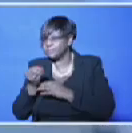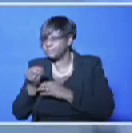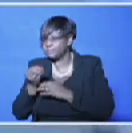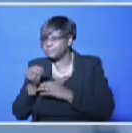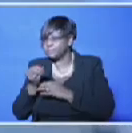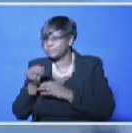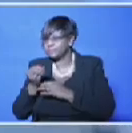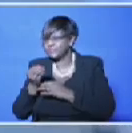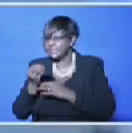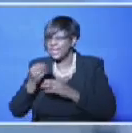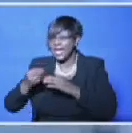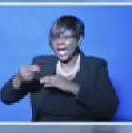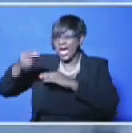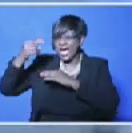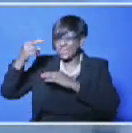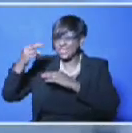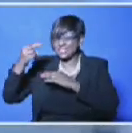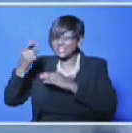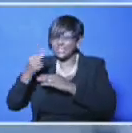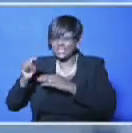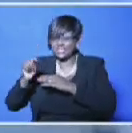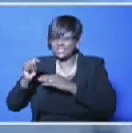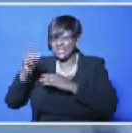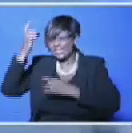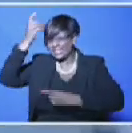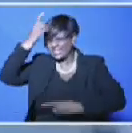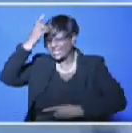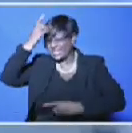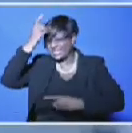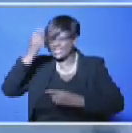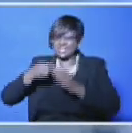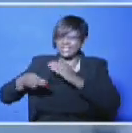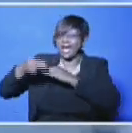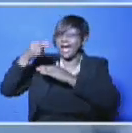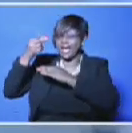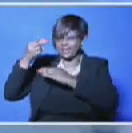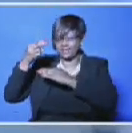and highly infectious viral pathogen